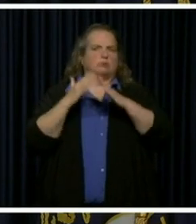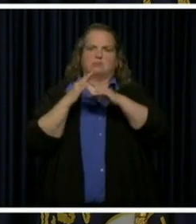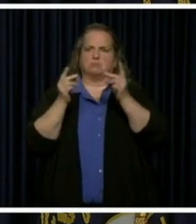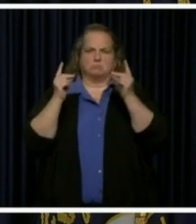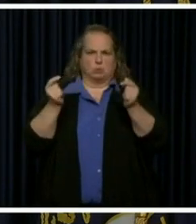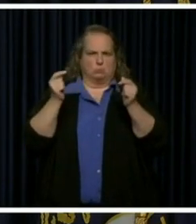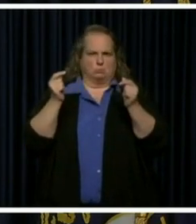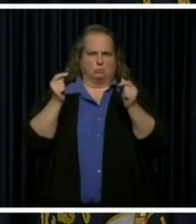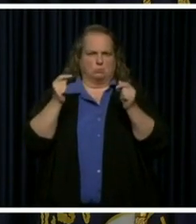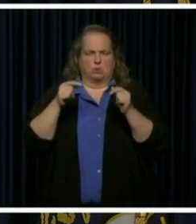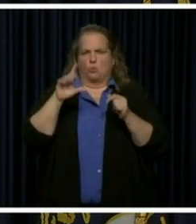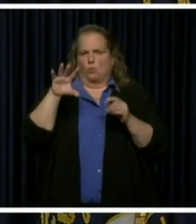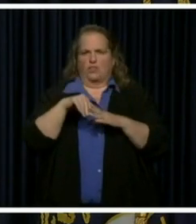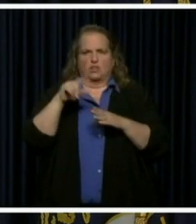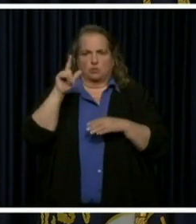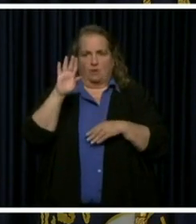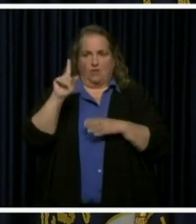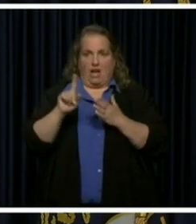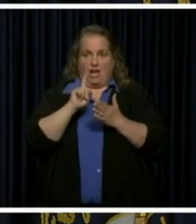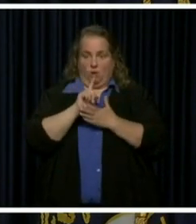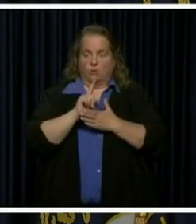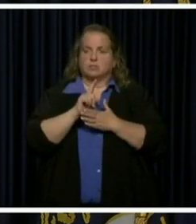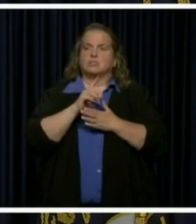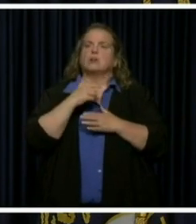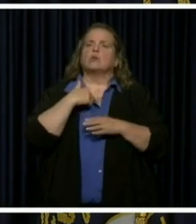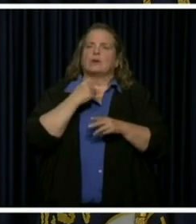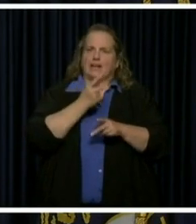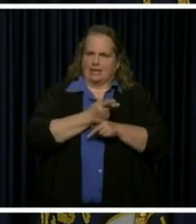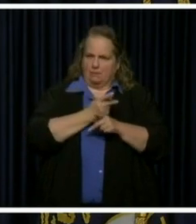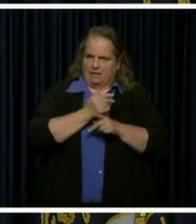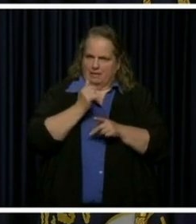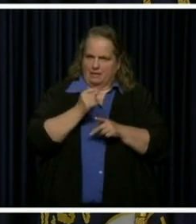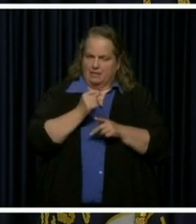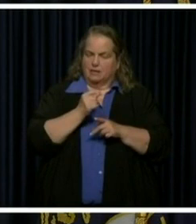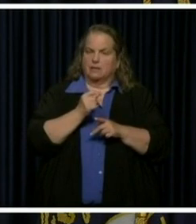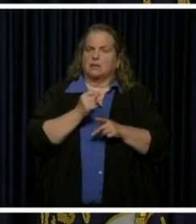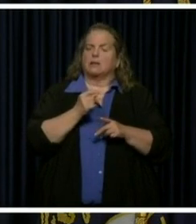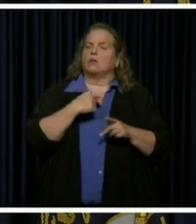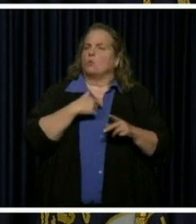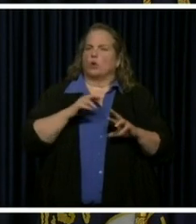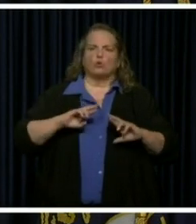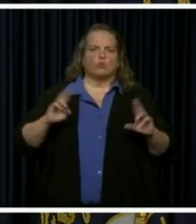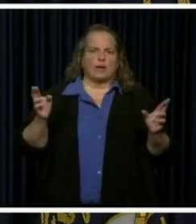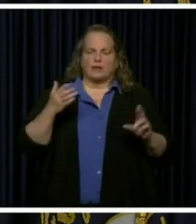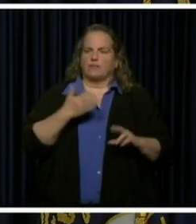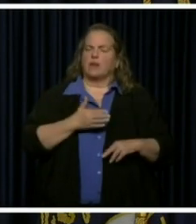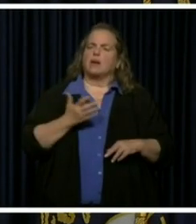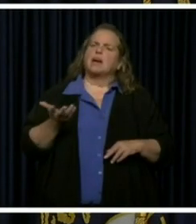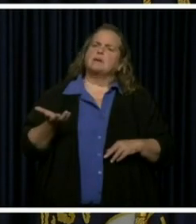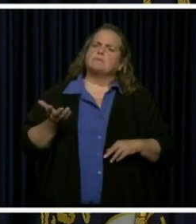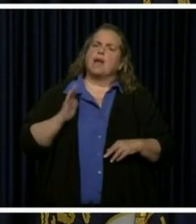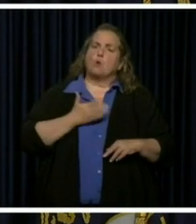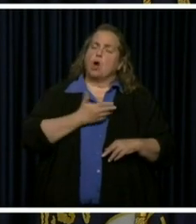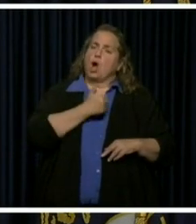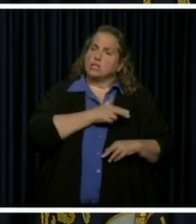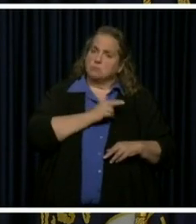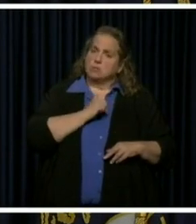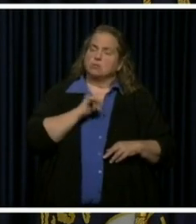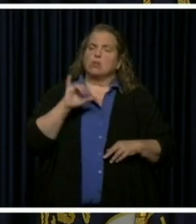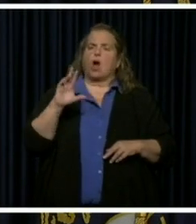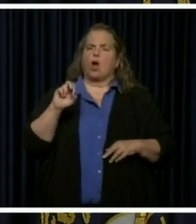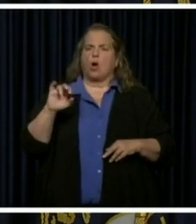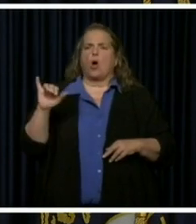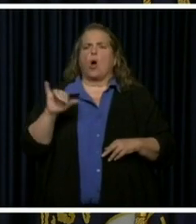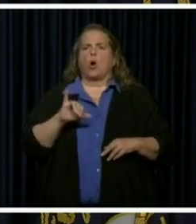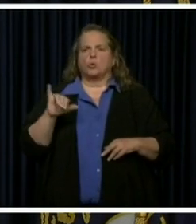we believe, within 24 hours, and that's just a staffing issue, so we are ready there. Our hospitals are